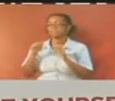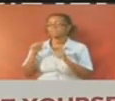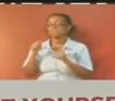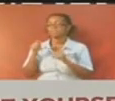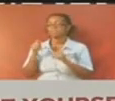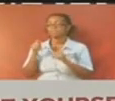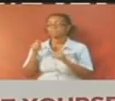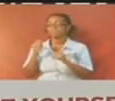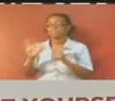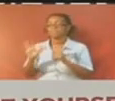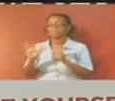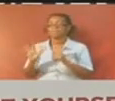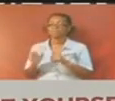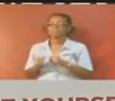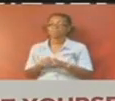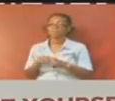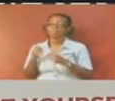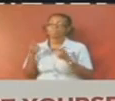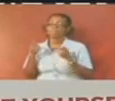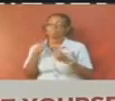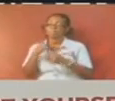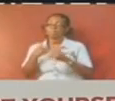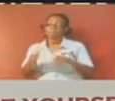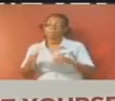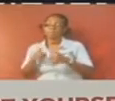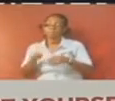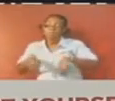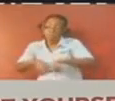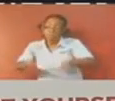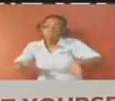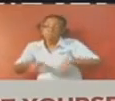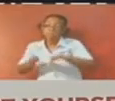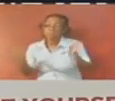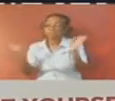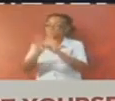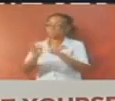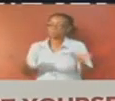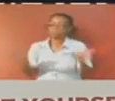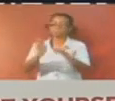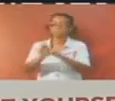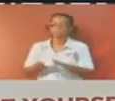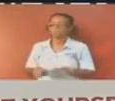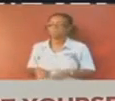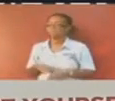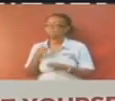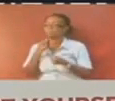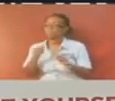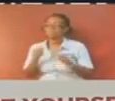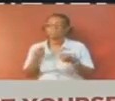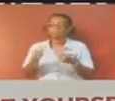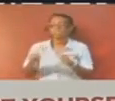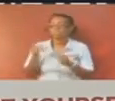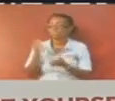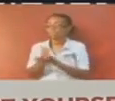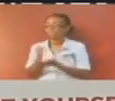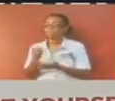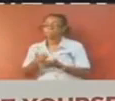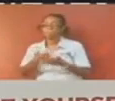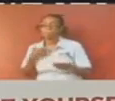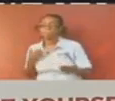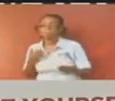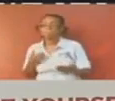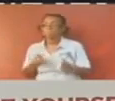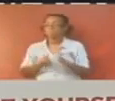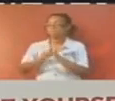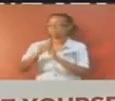We were trying to dampen demand for bed space way before this current spike, because